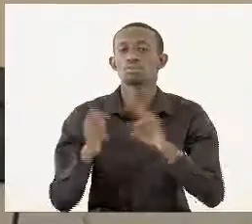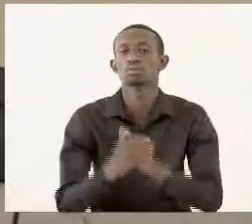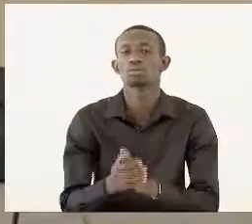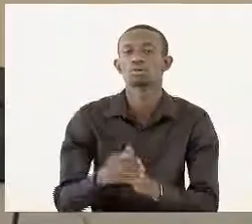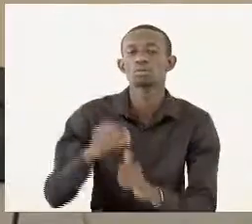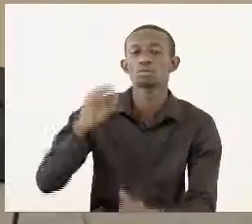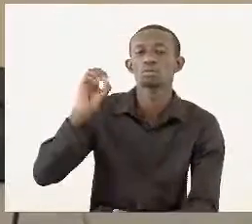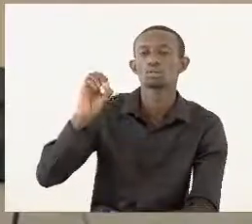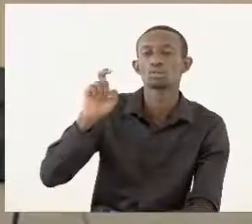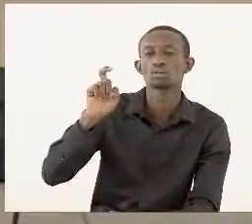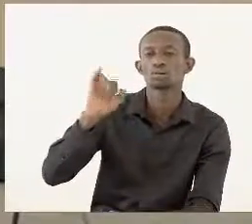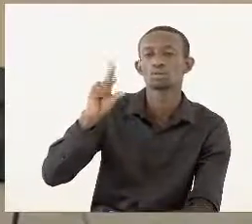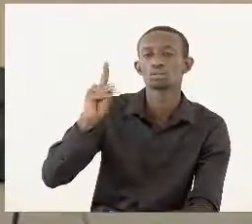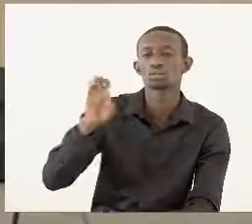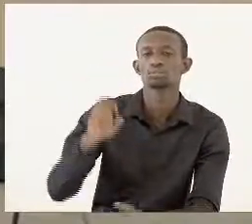Normal oxides.